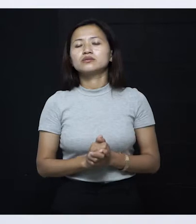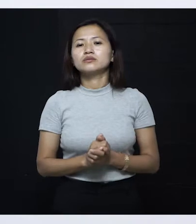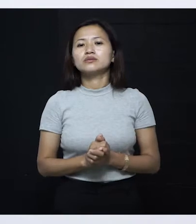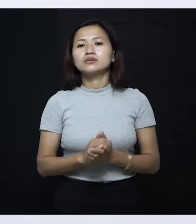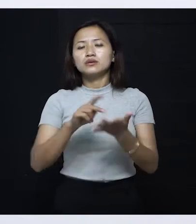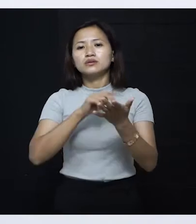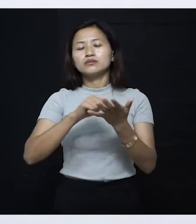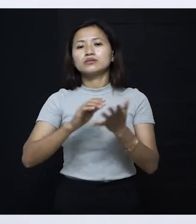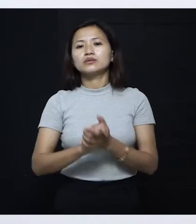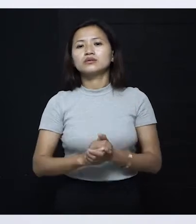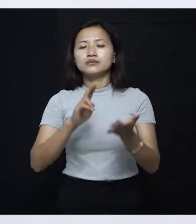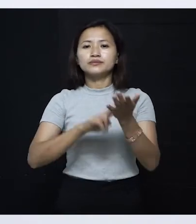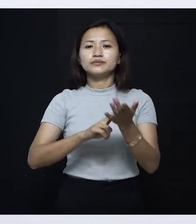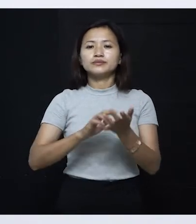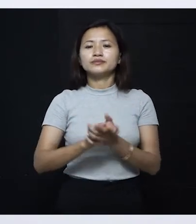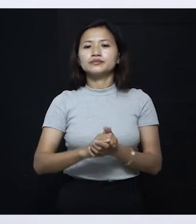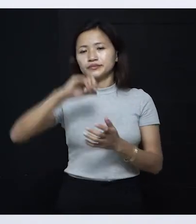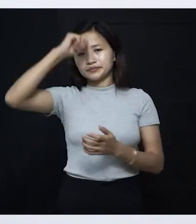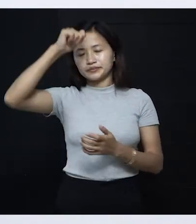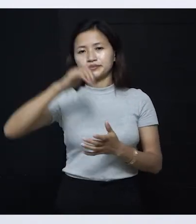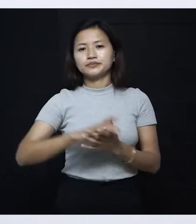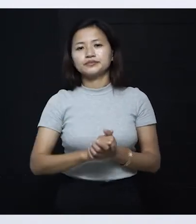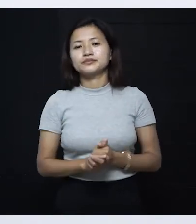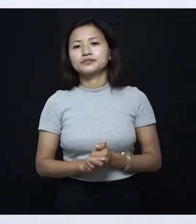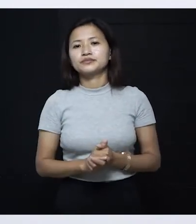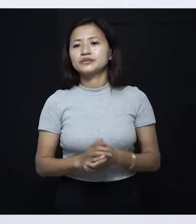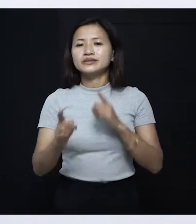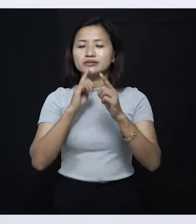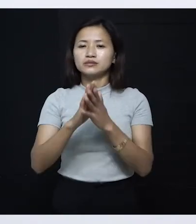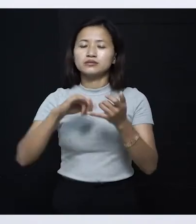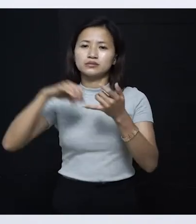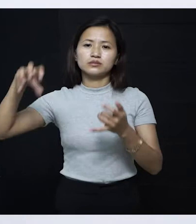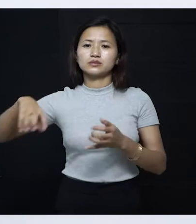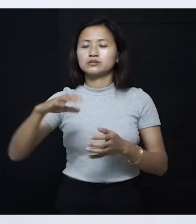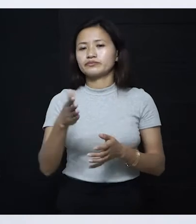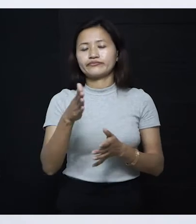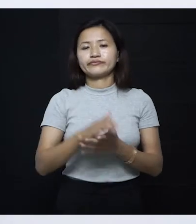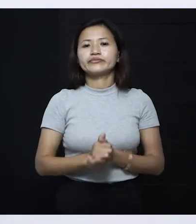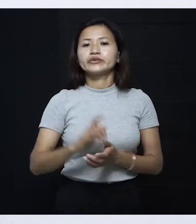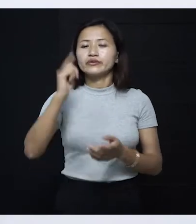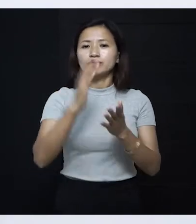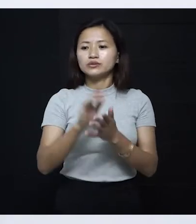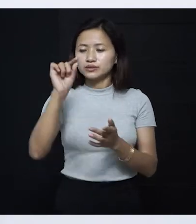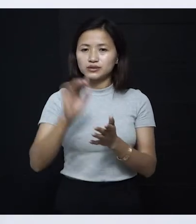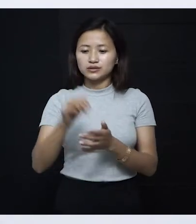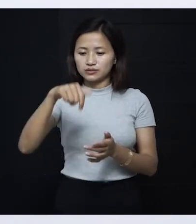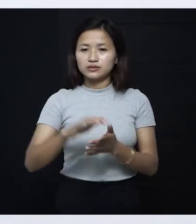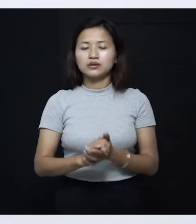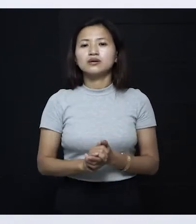countries apart from India, okay? We are not talking about the state. You have to, the first one that we did just